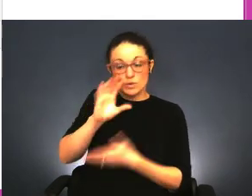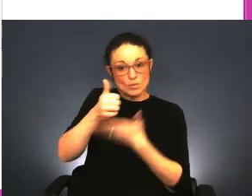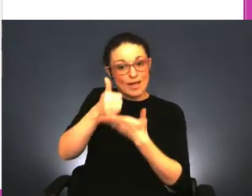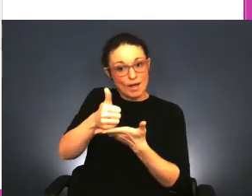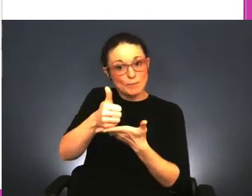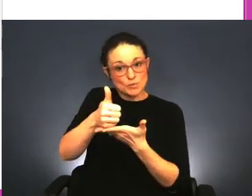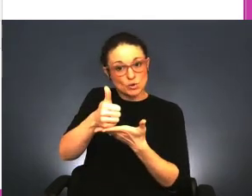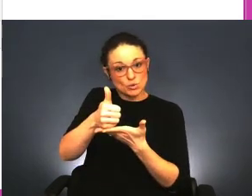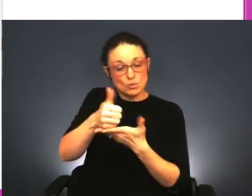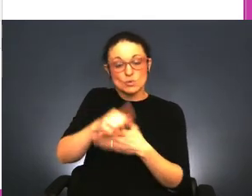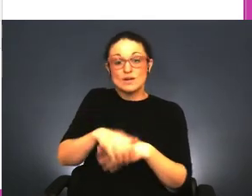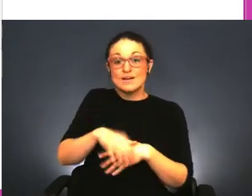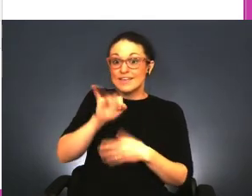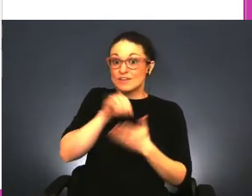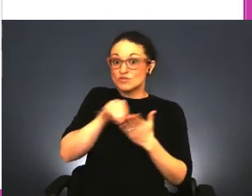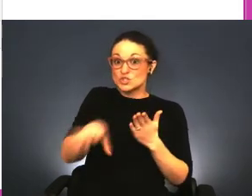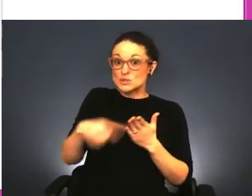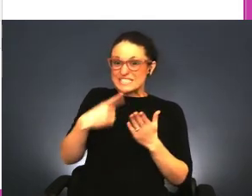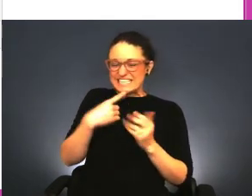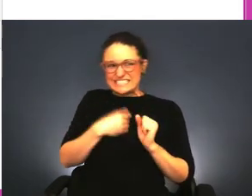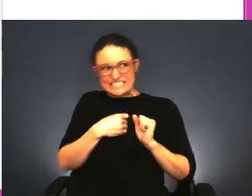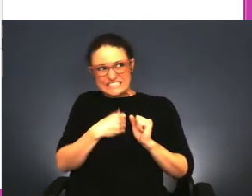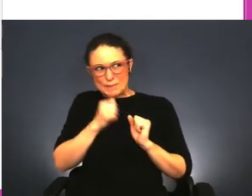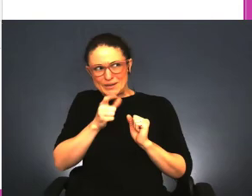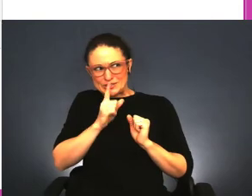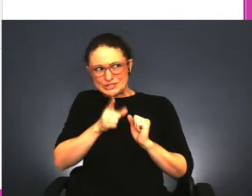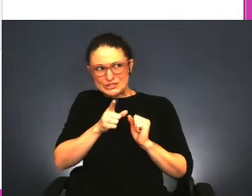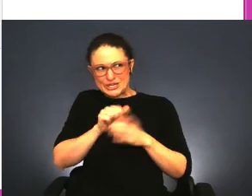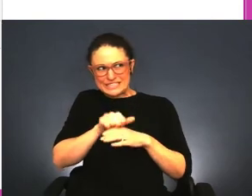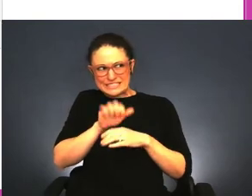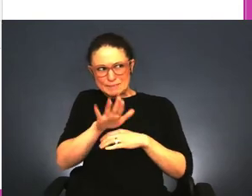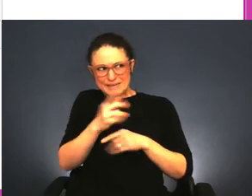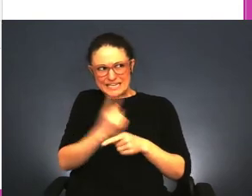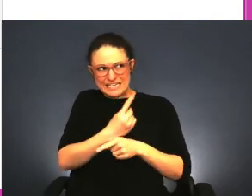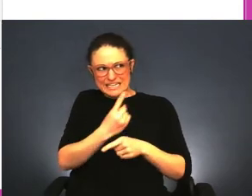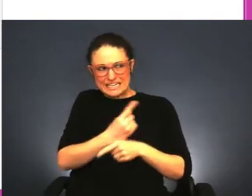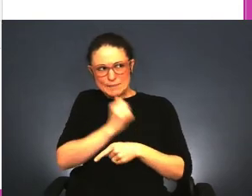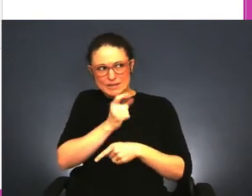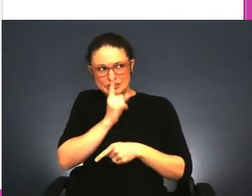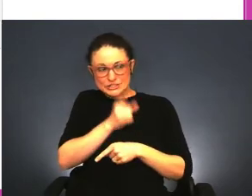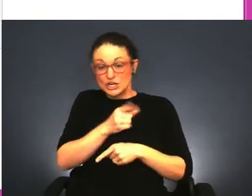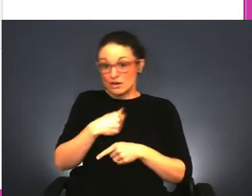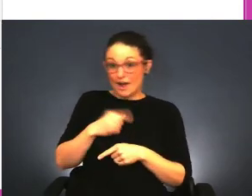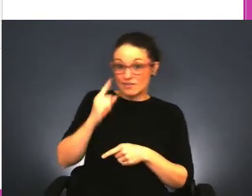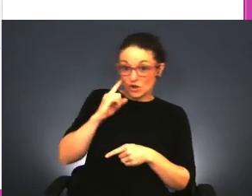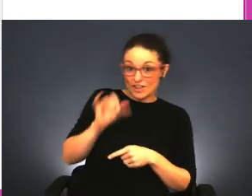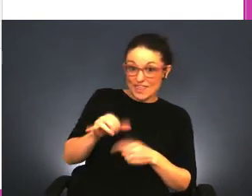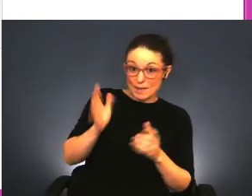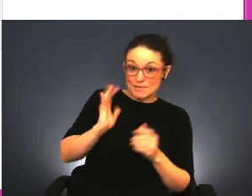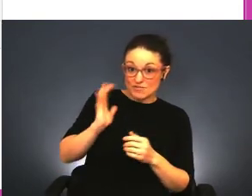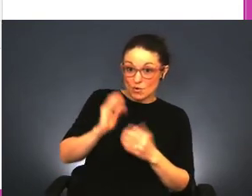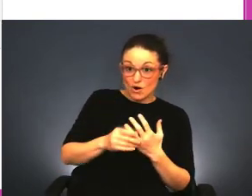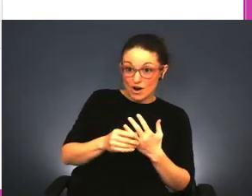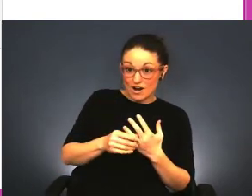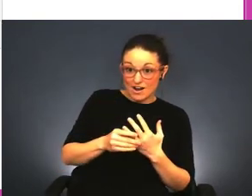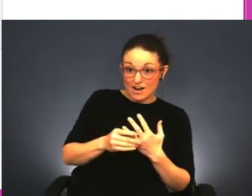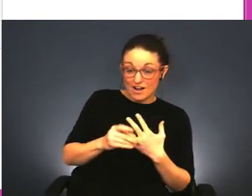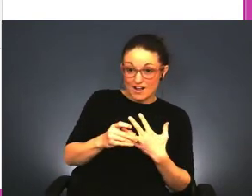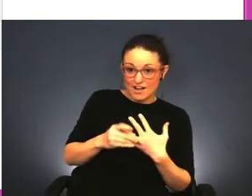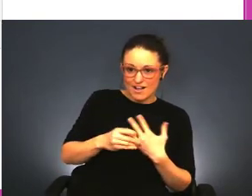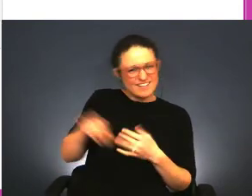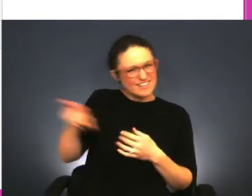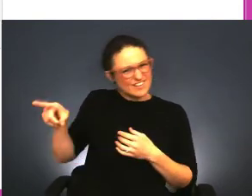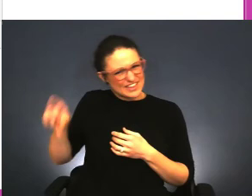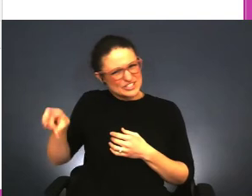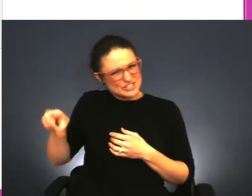If your student says, I'm not sure I submitted my assignment, I've heard that before, they should probably